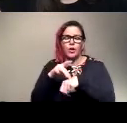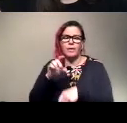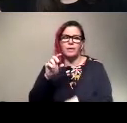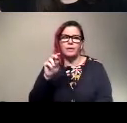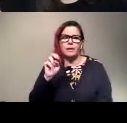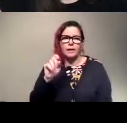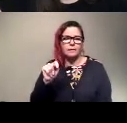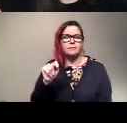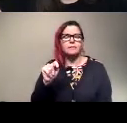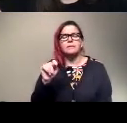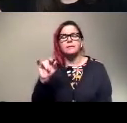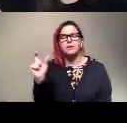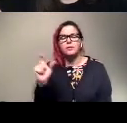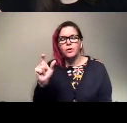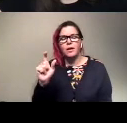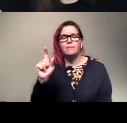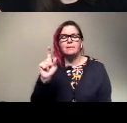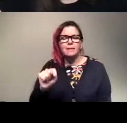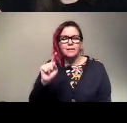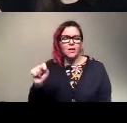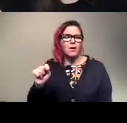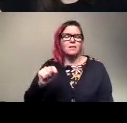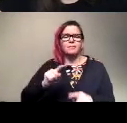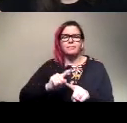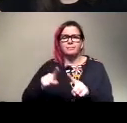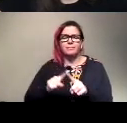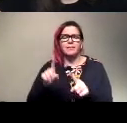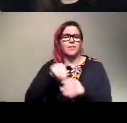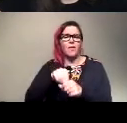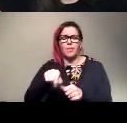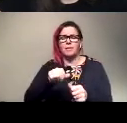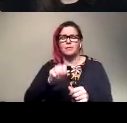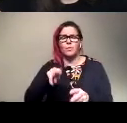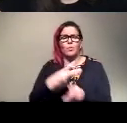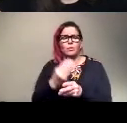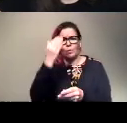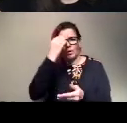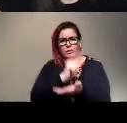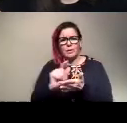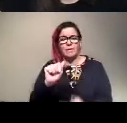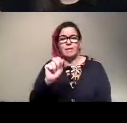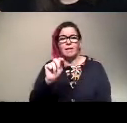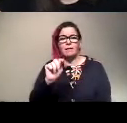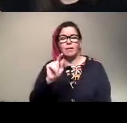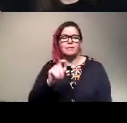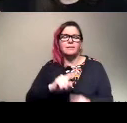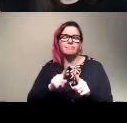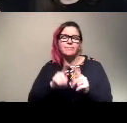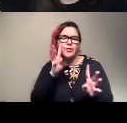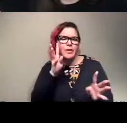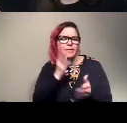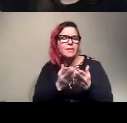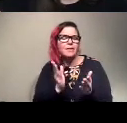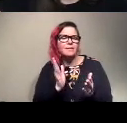Instagram, TikTok. We have a lot of stuff going on for World Antibiotic Awareness Week. So you can see some of the really creative things our students do in addition to